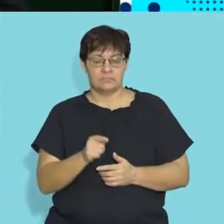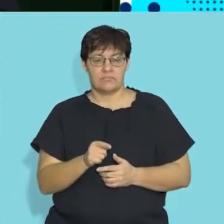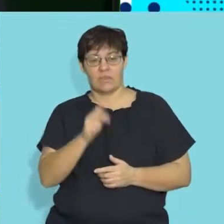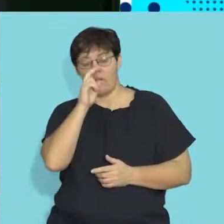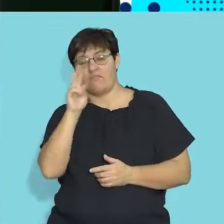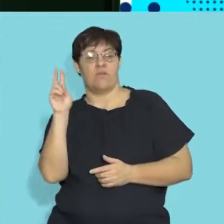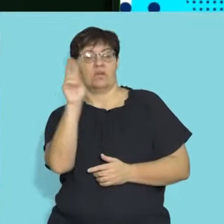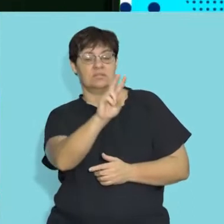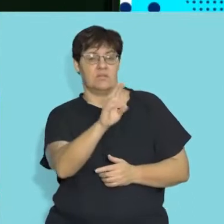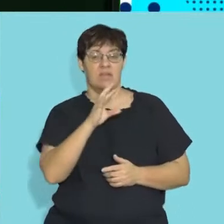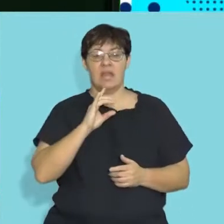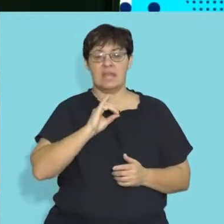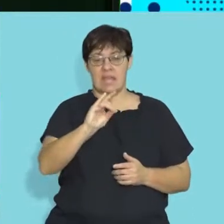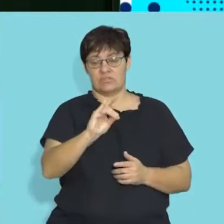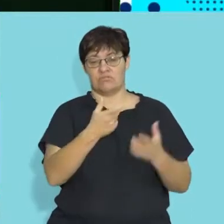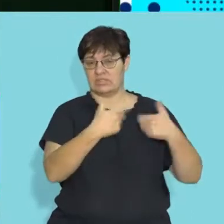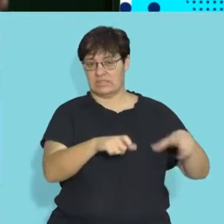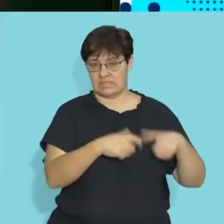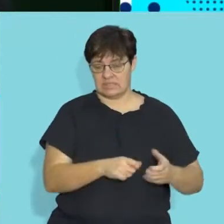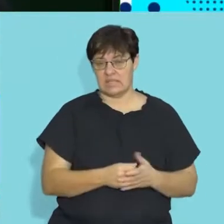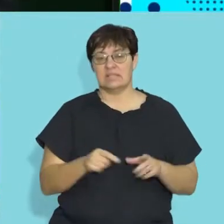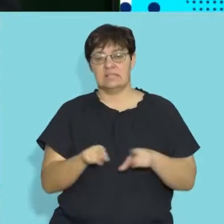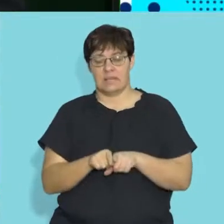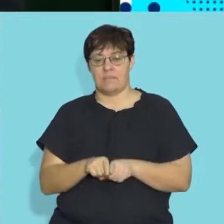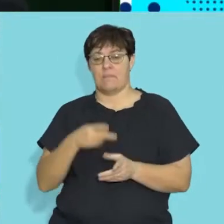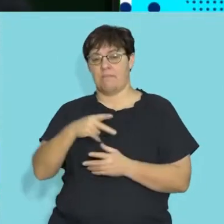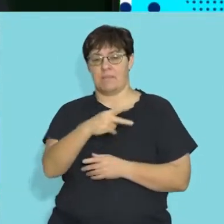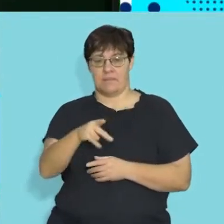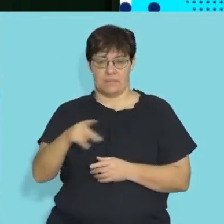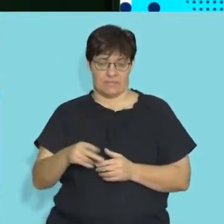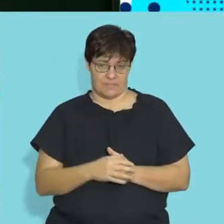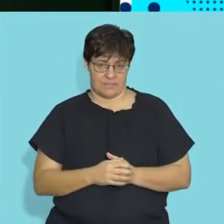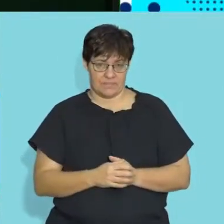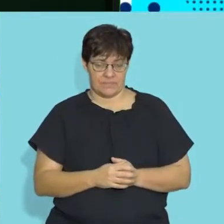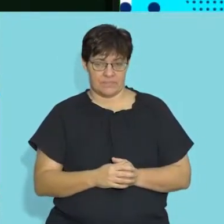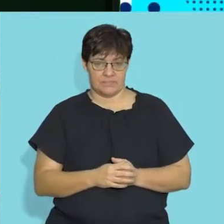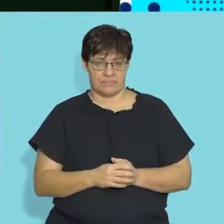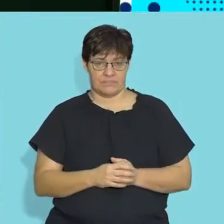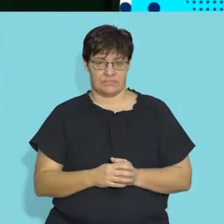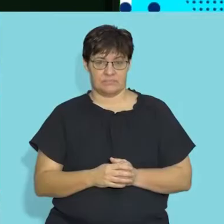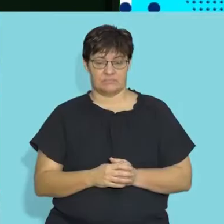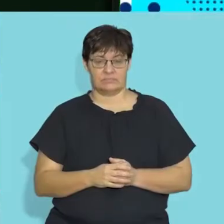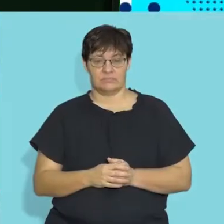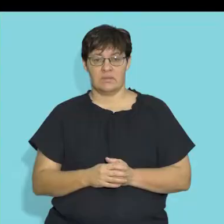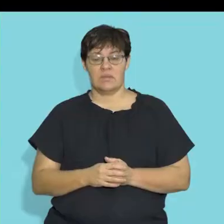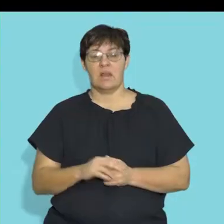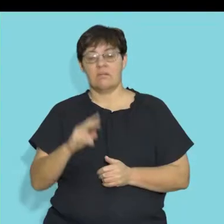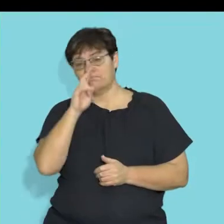forecast of cash receipts and cash payments. Okay, now look at your projected income